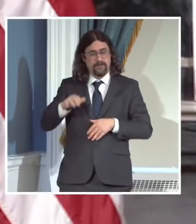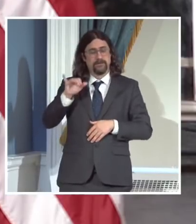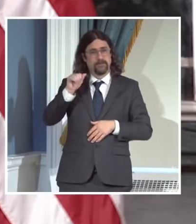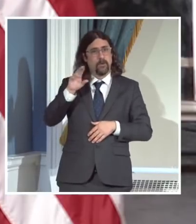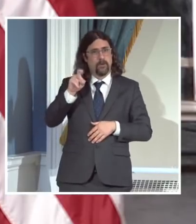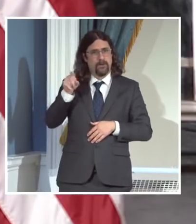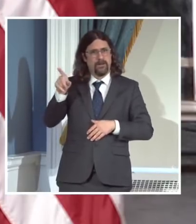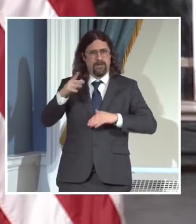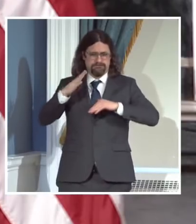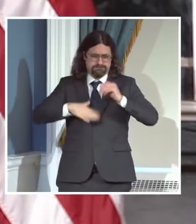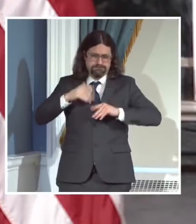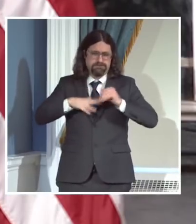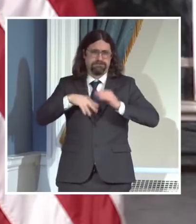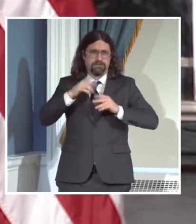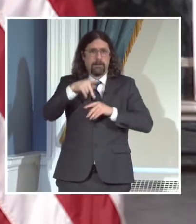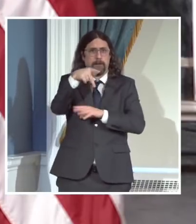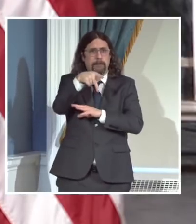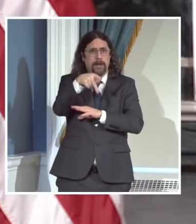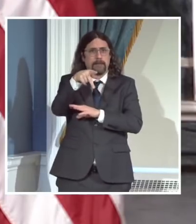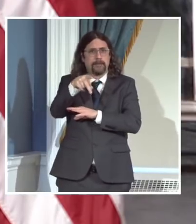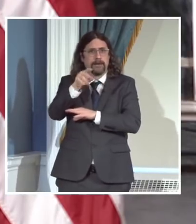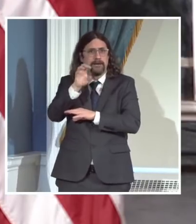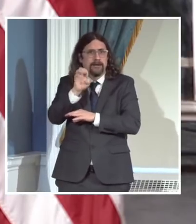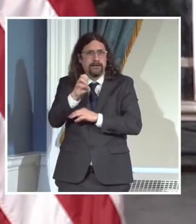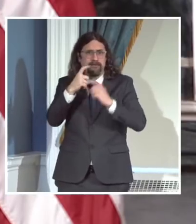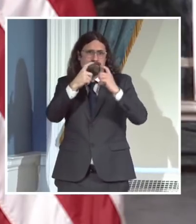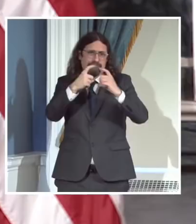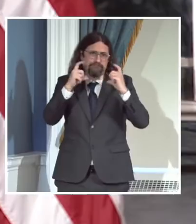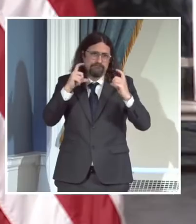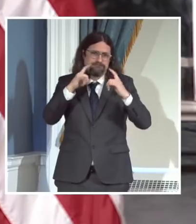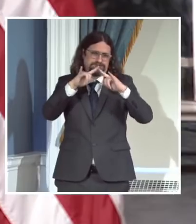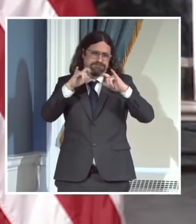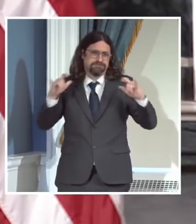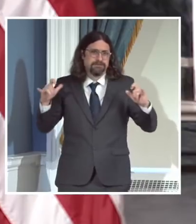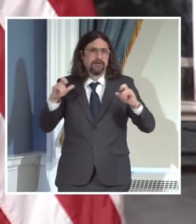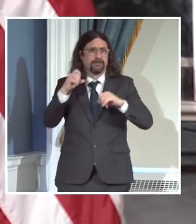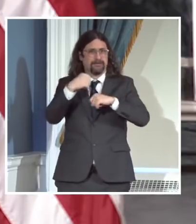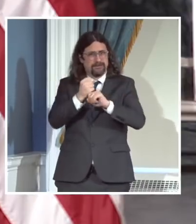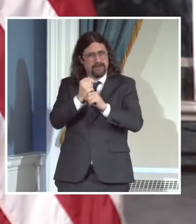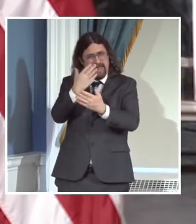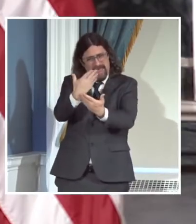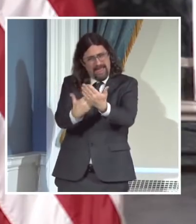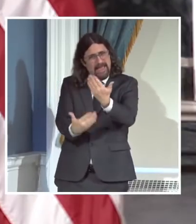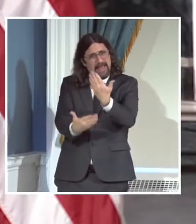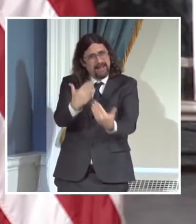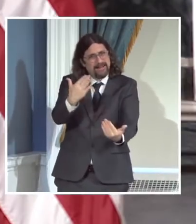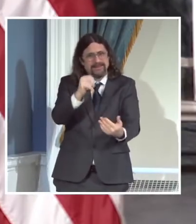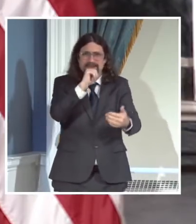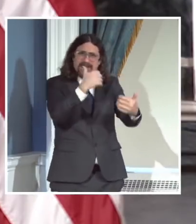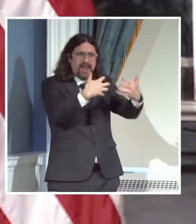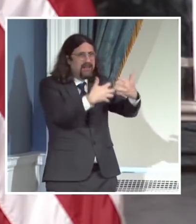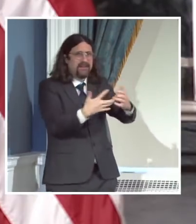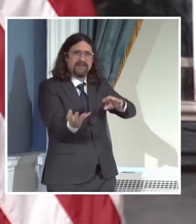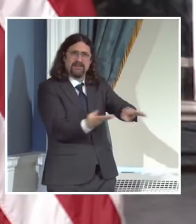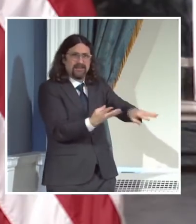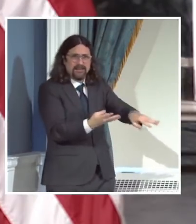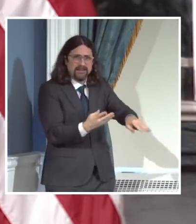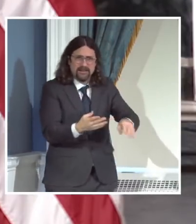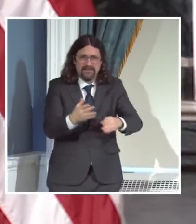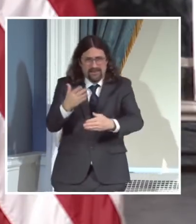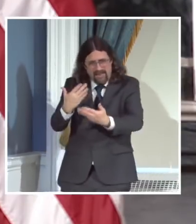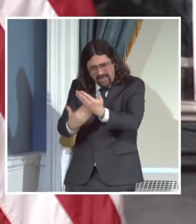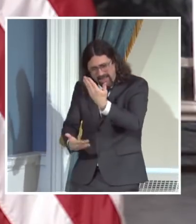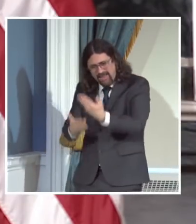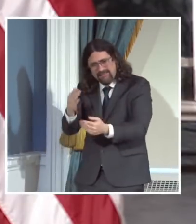of love to help their fellow New Yorkers is so moving, so extraordinary. Everyday people who are donating food to